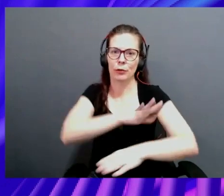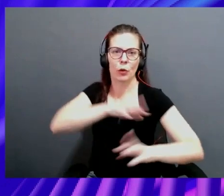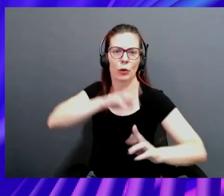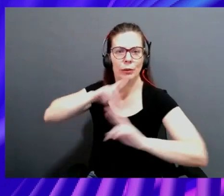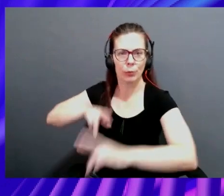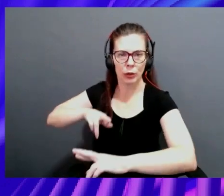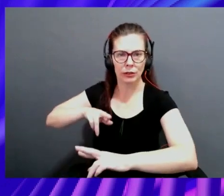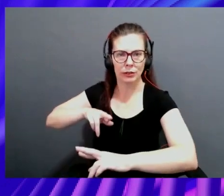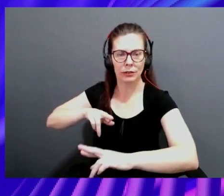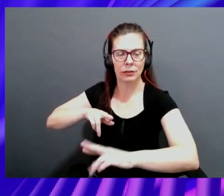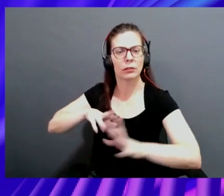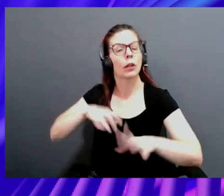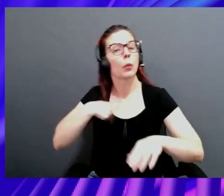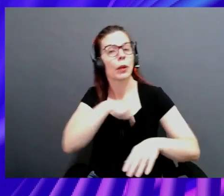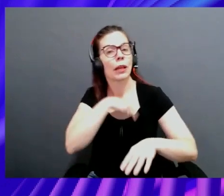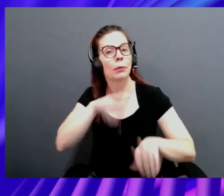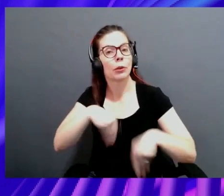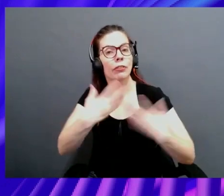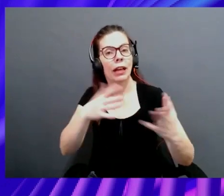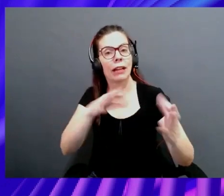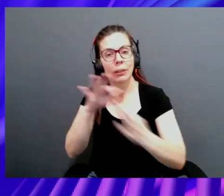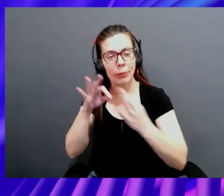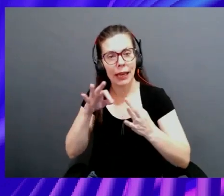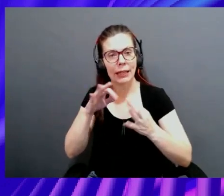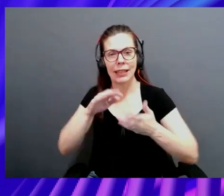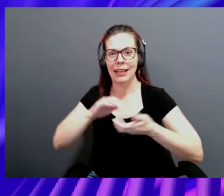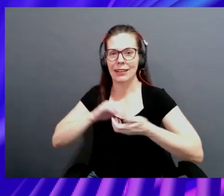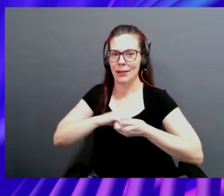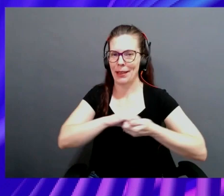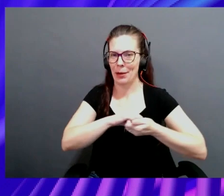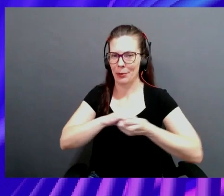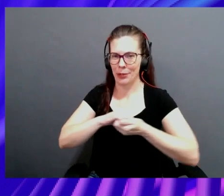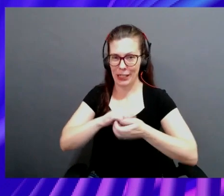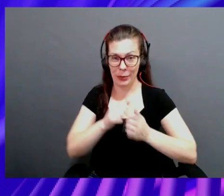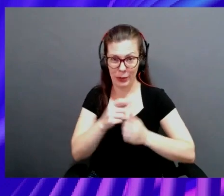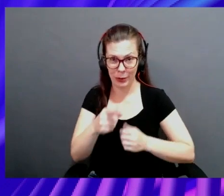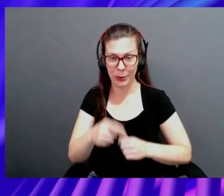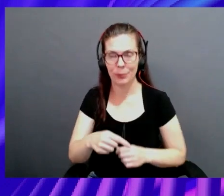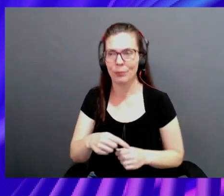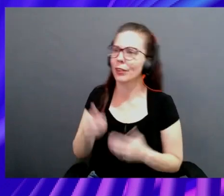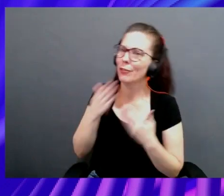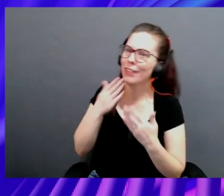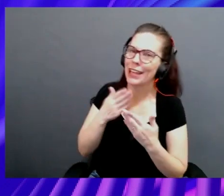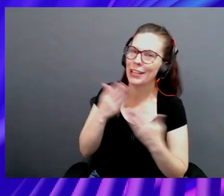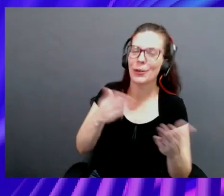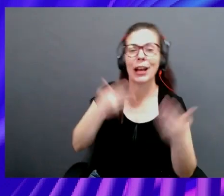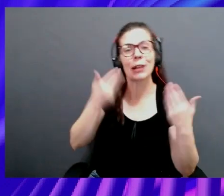give feedback, and to collaborate. Yeah. Well, thank you all. My name is Robert Saul,